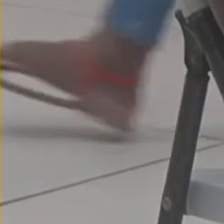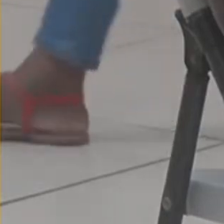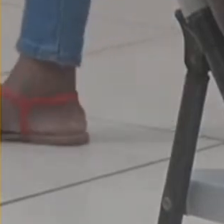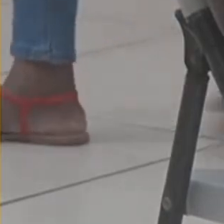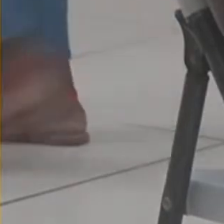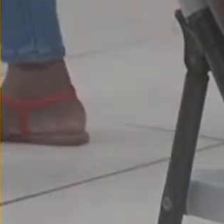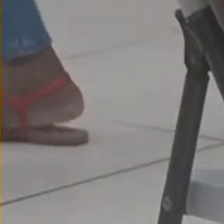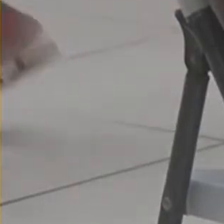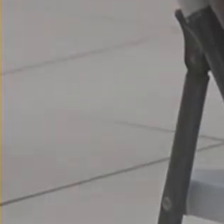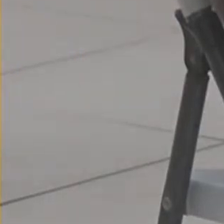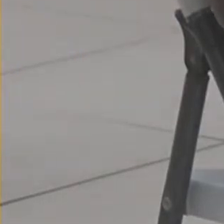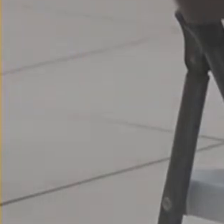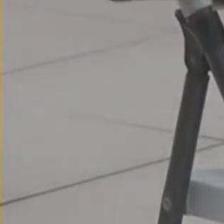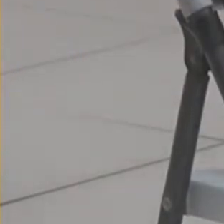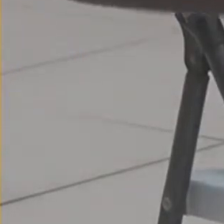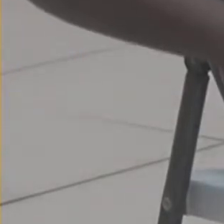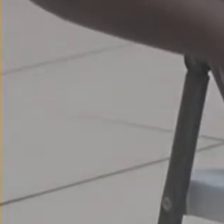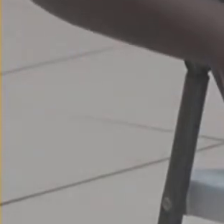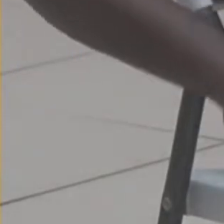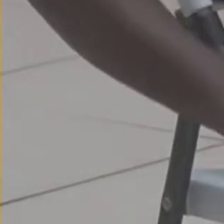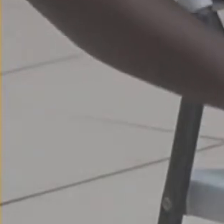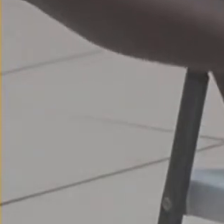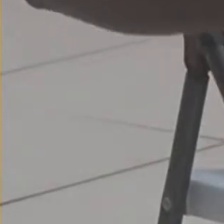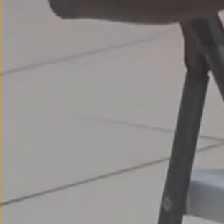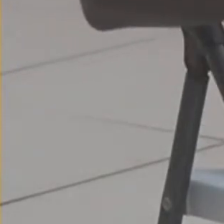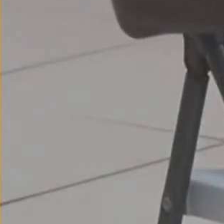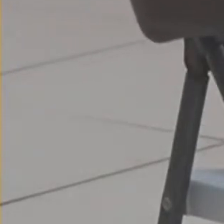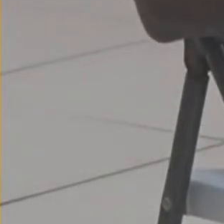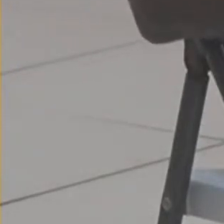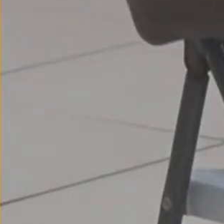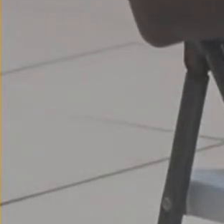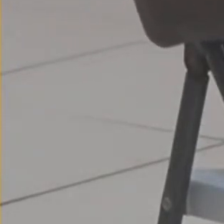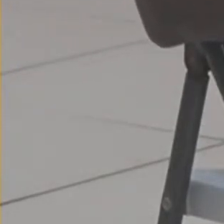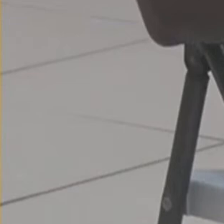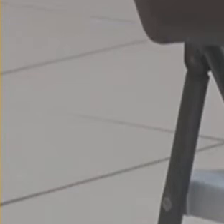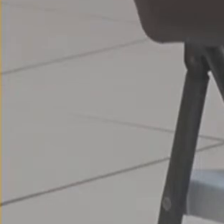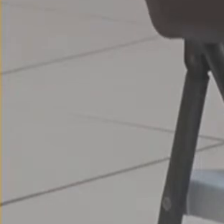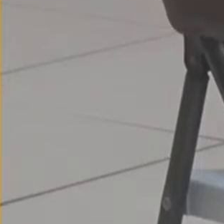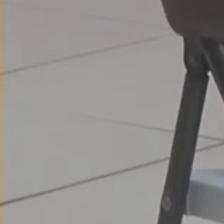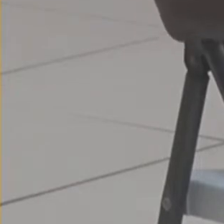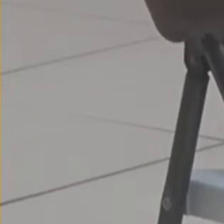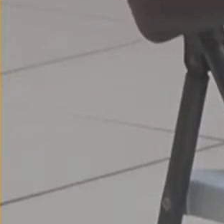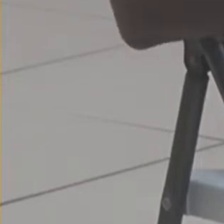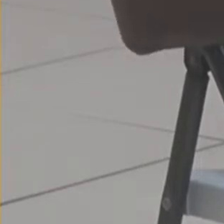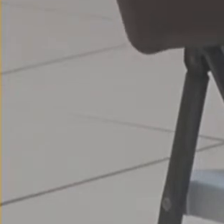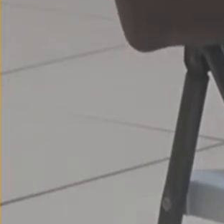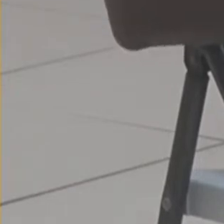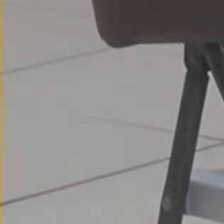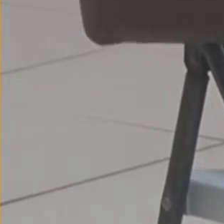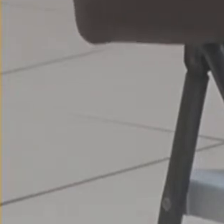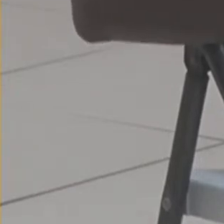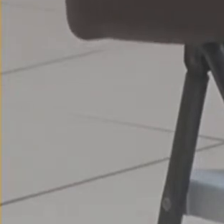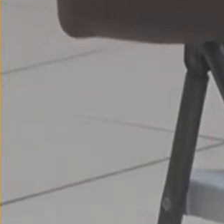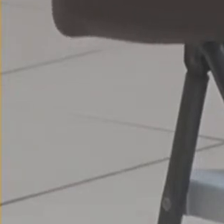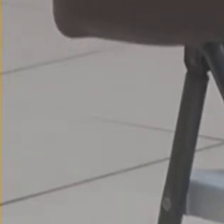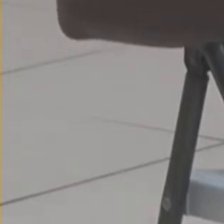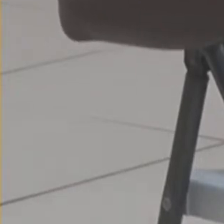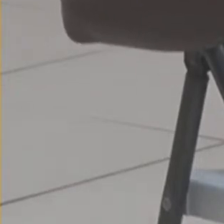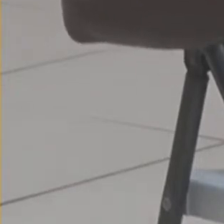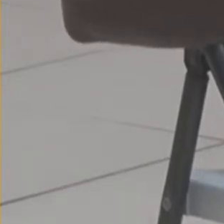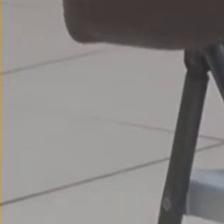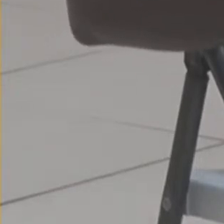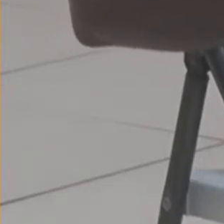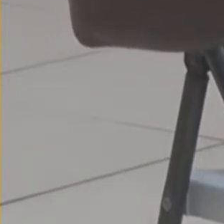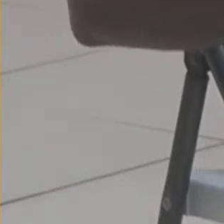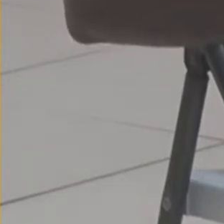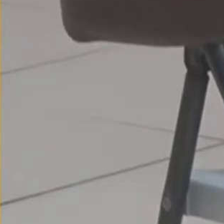to us that the money is in an escrow account. Of course, we would have had the issue. I spoke with Mr. Bosland, seeing him for